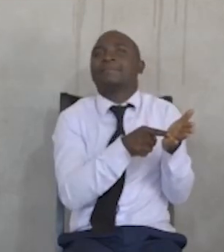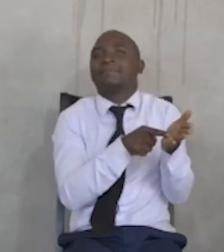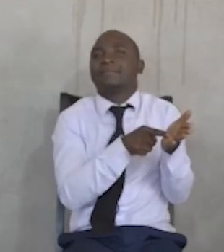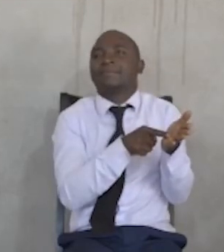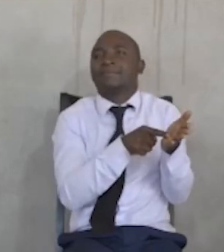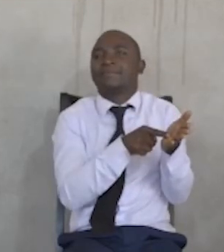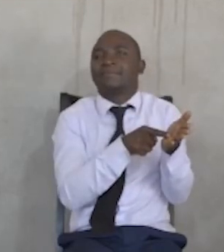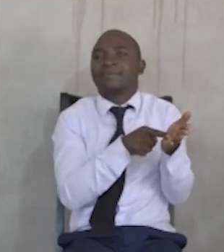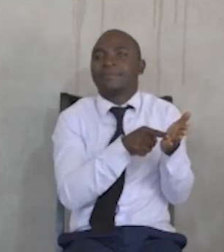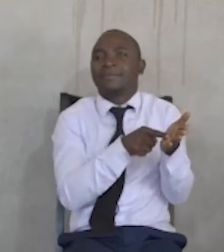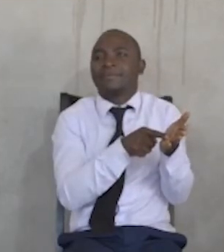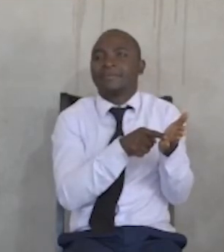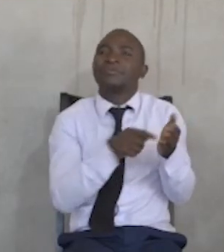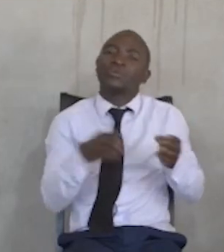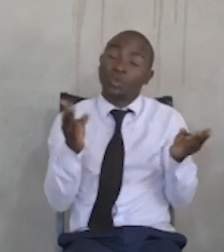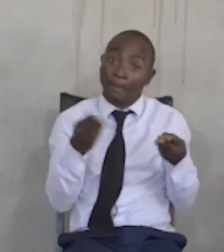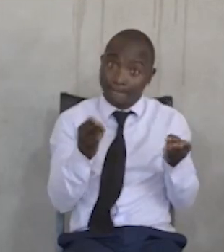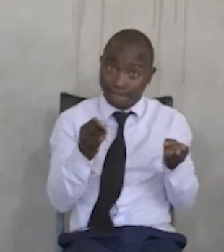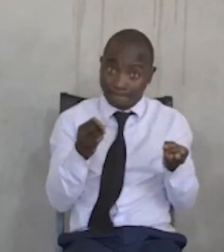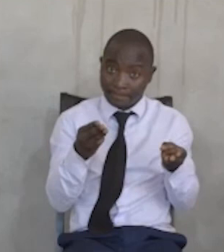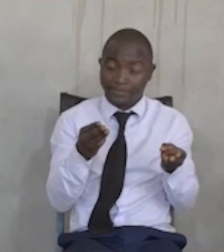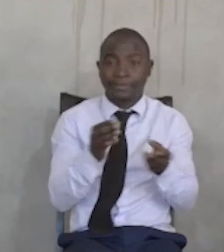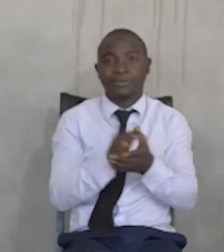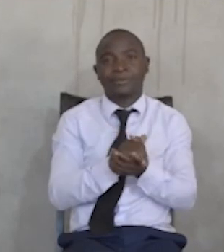So people have to